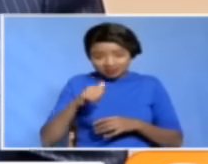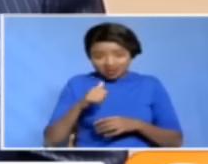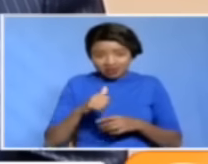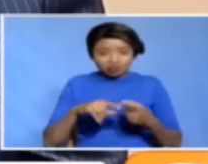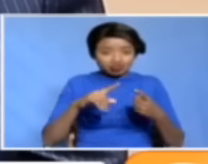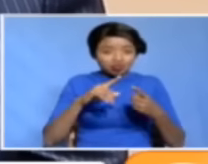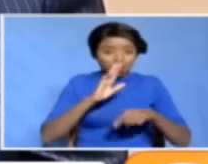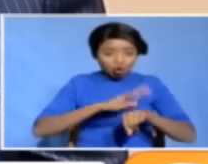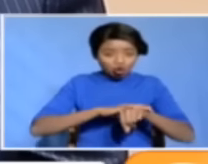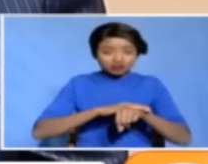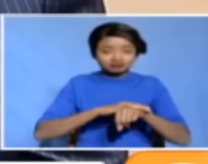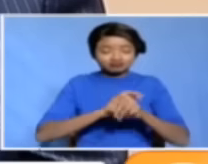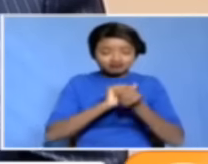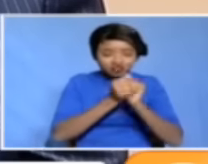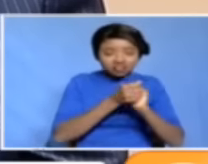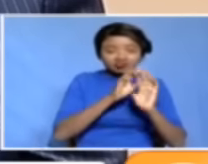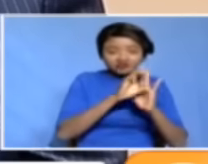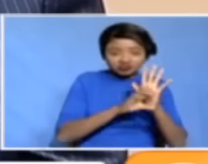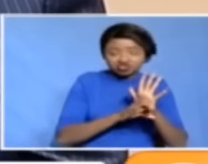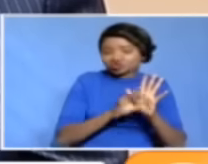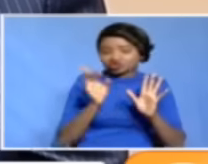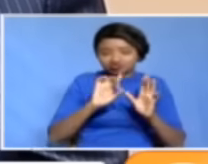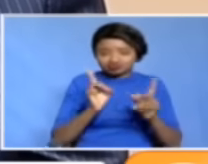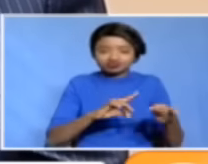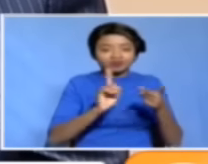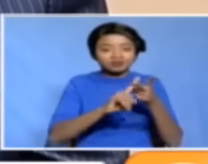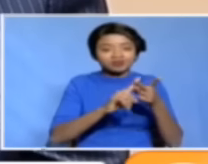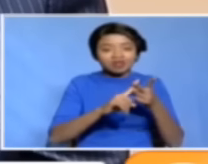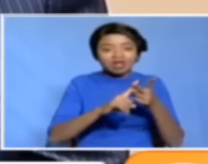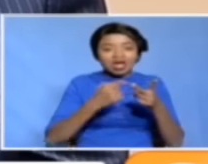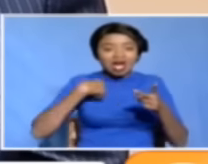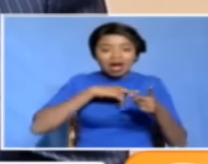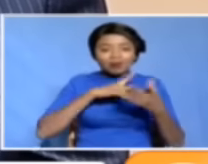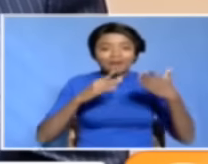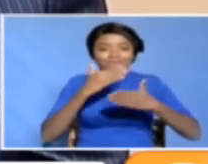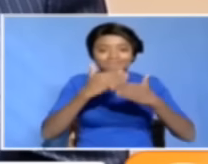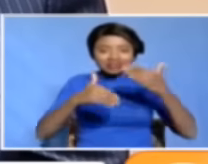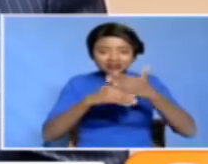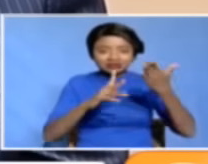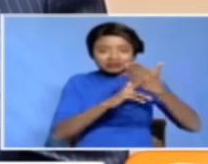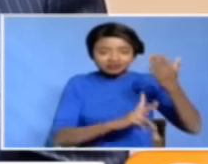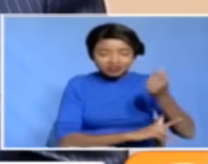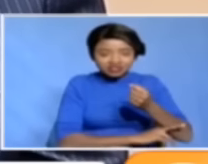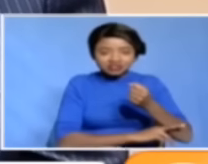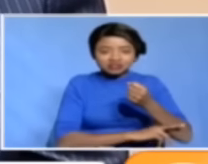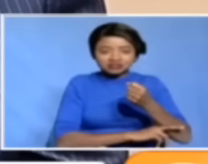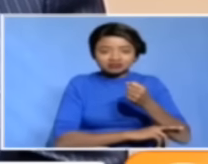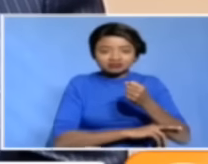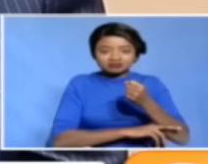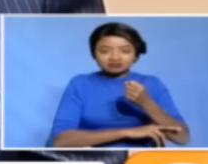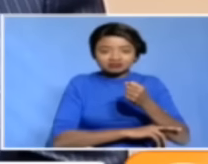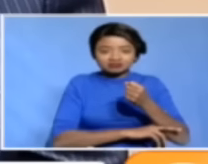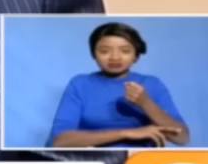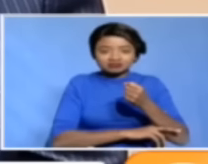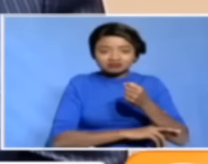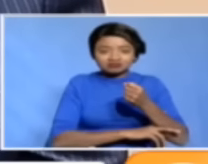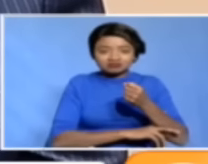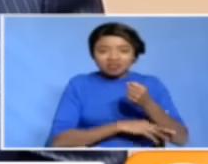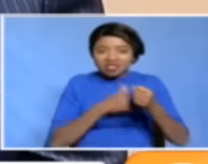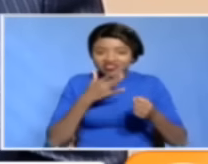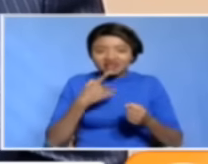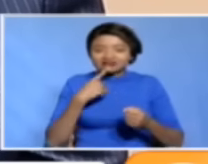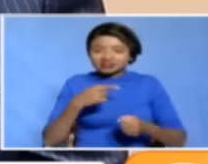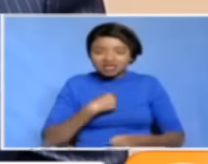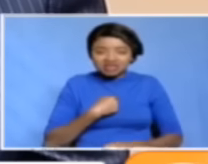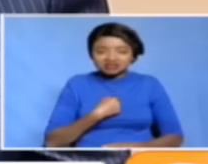initiative. To my knowledge, they have no brief on to tell us whether we will